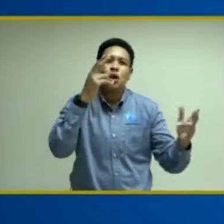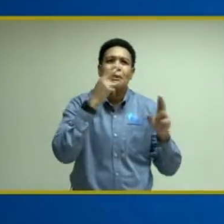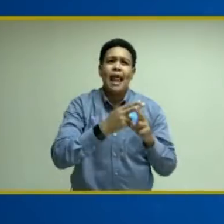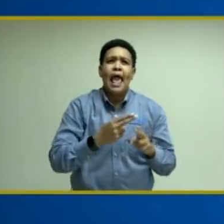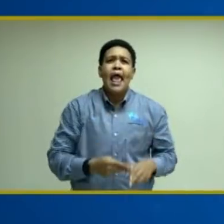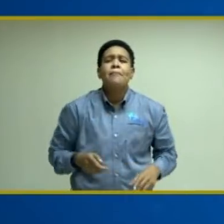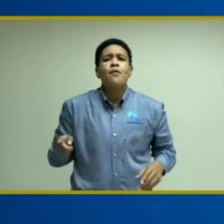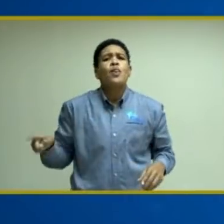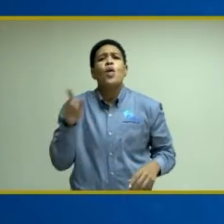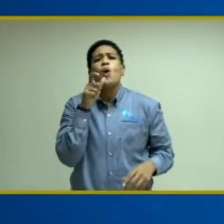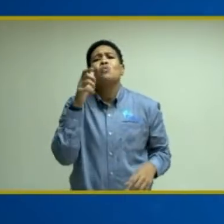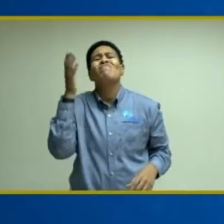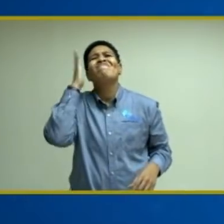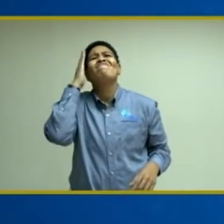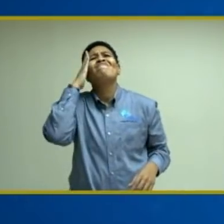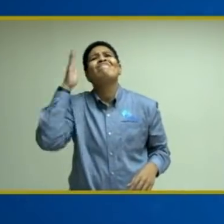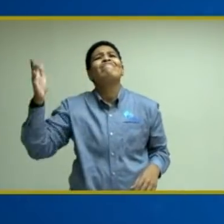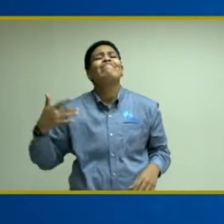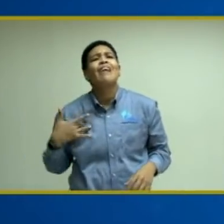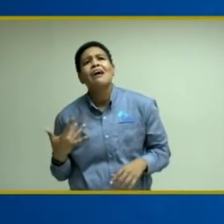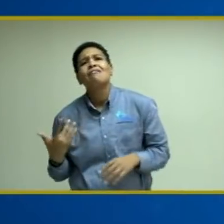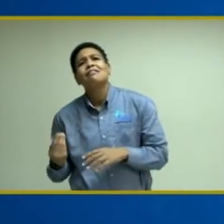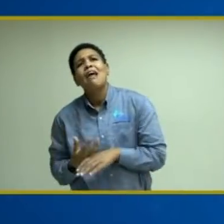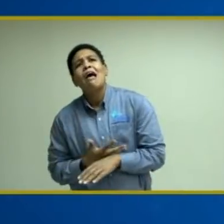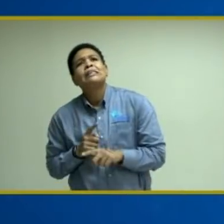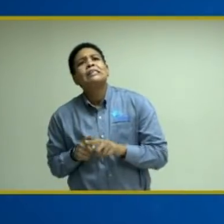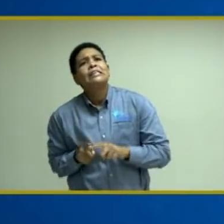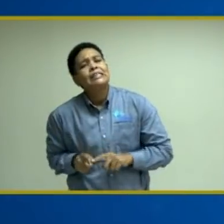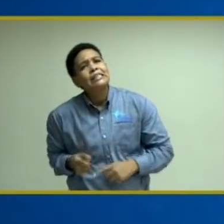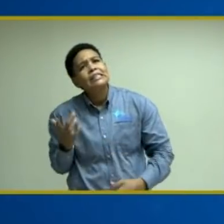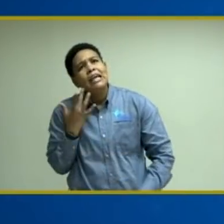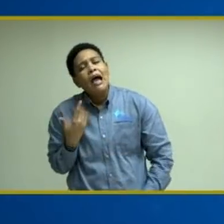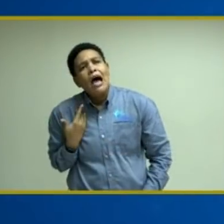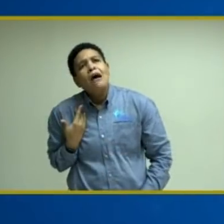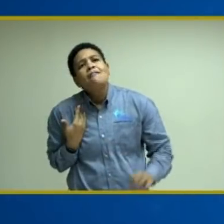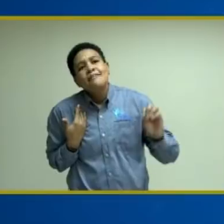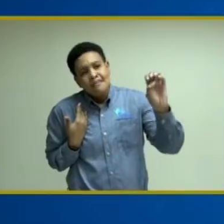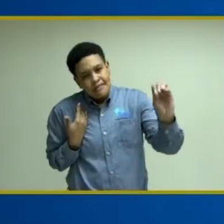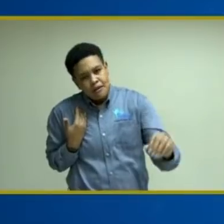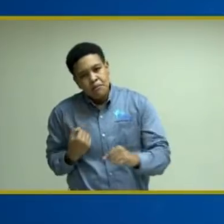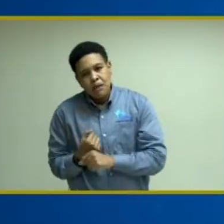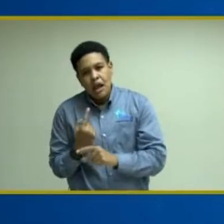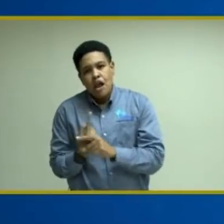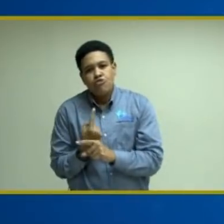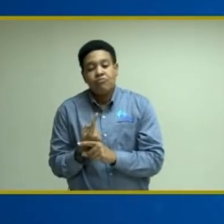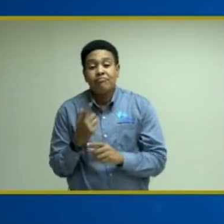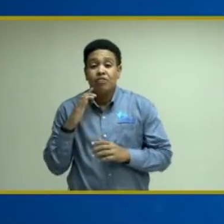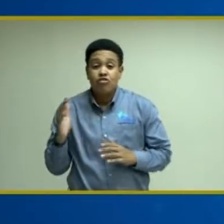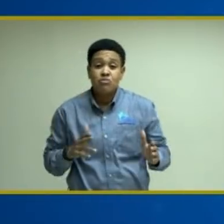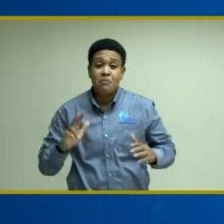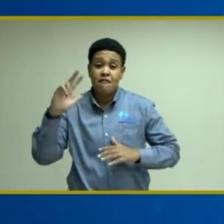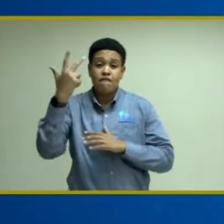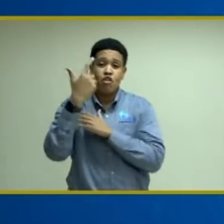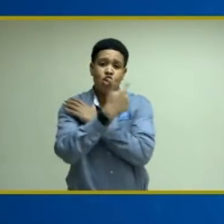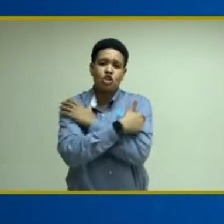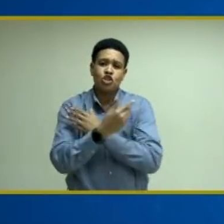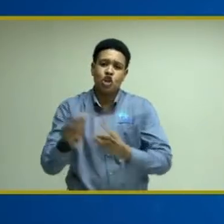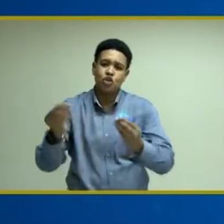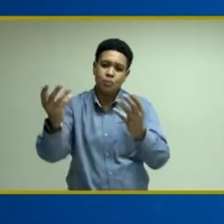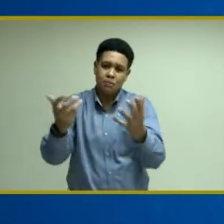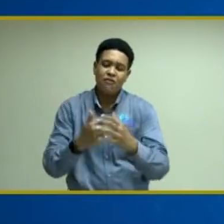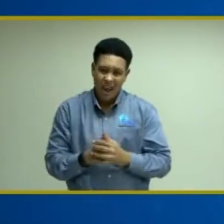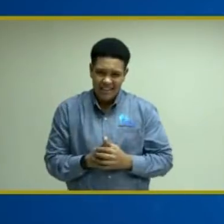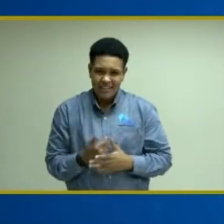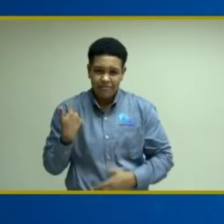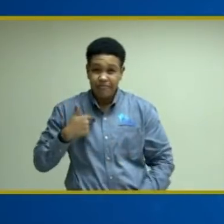their clients so that we can make arrangements in the appropriate time period for this third dose to be delivered. And